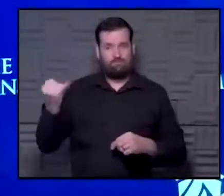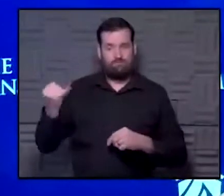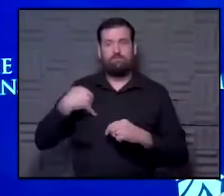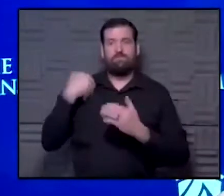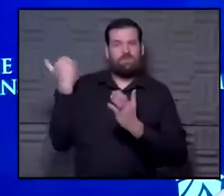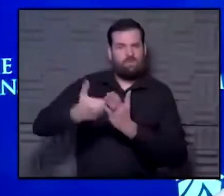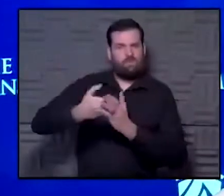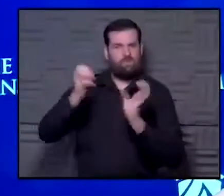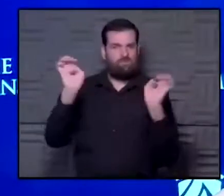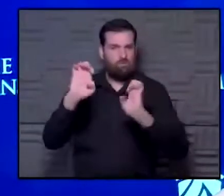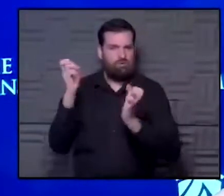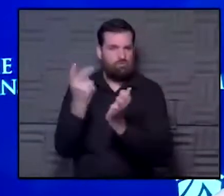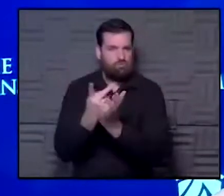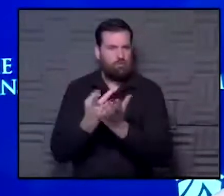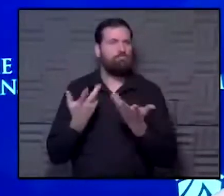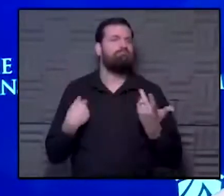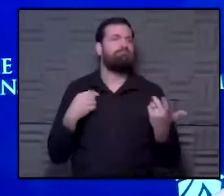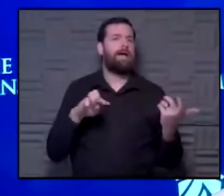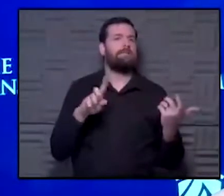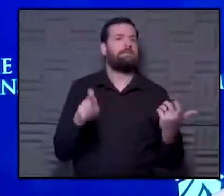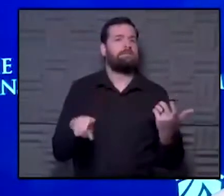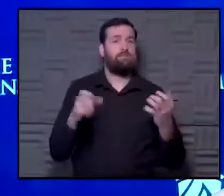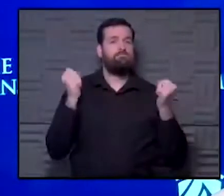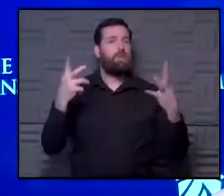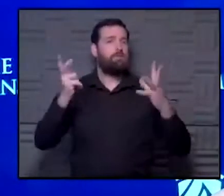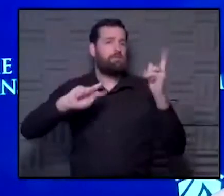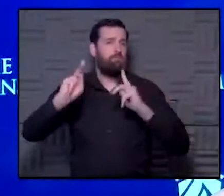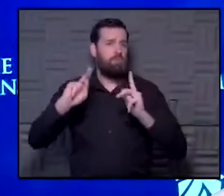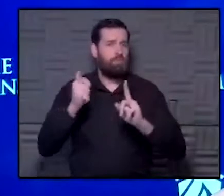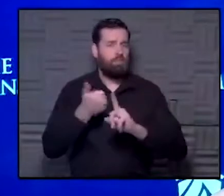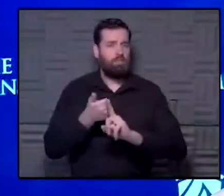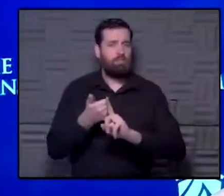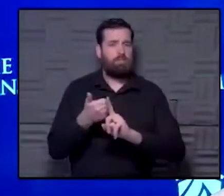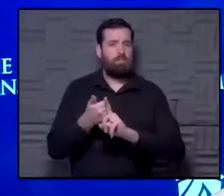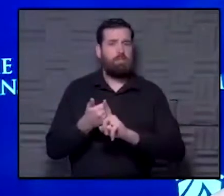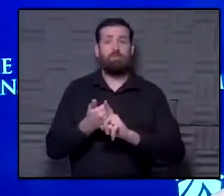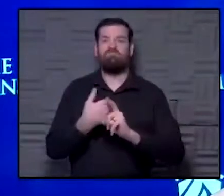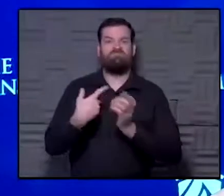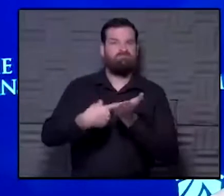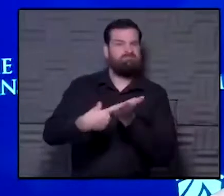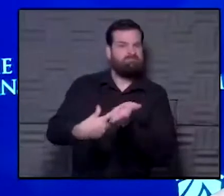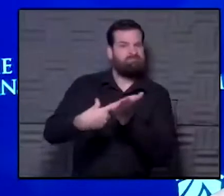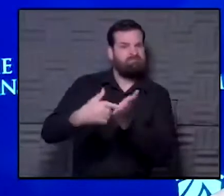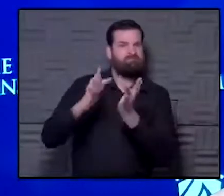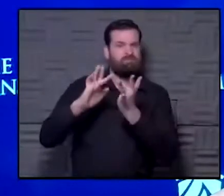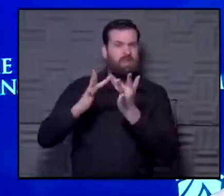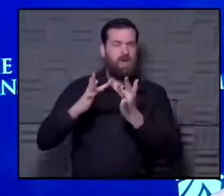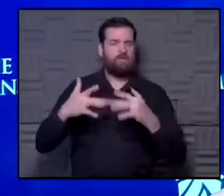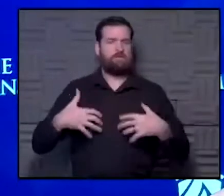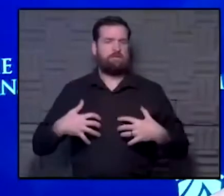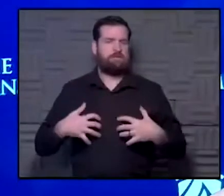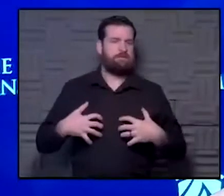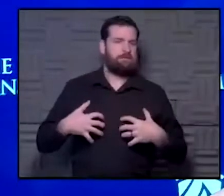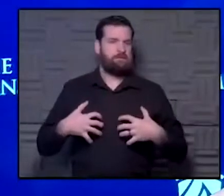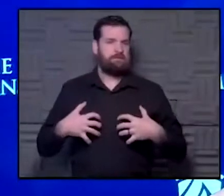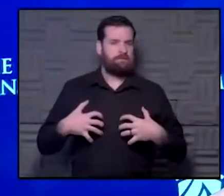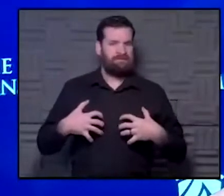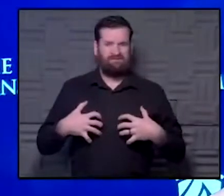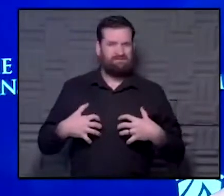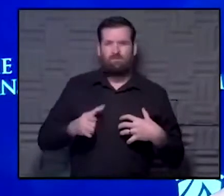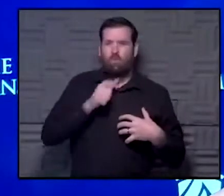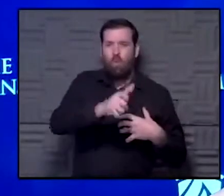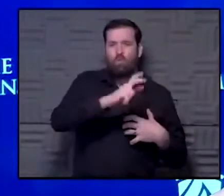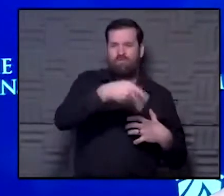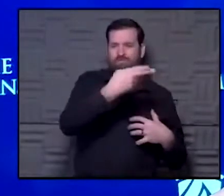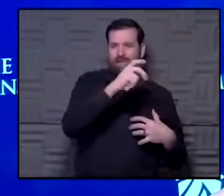approval, I figured I'd ask. A lot of people have at least talked about online, hesitating and maybe, you know, I'm not going to get Pfizer or